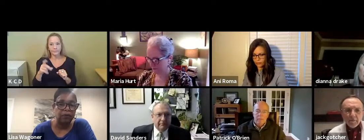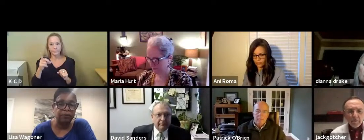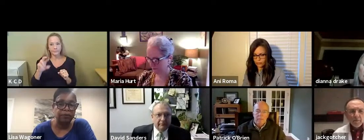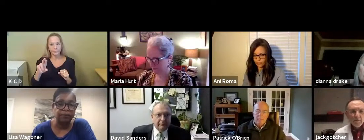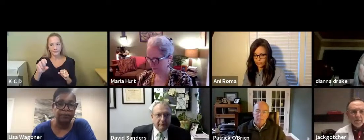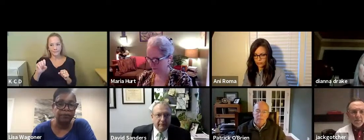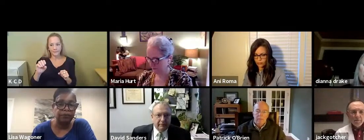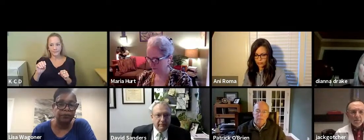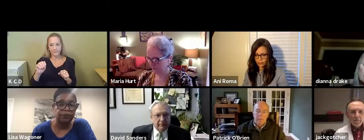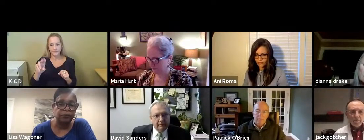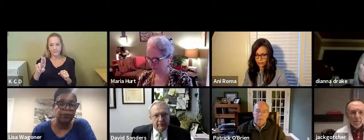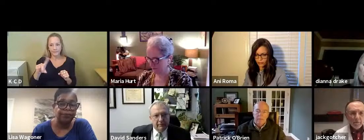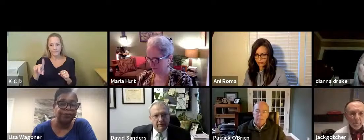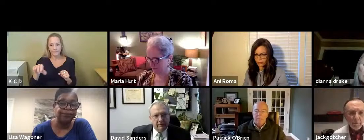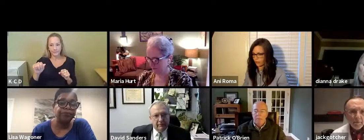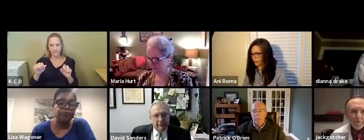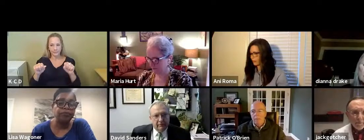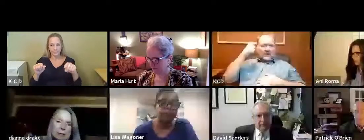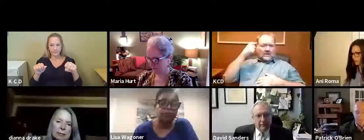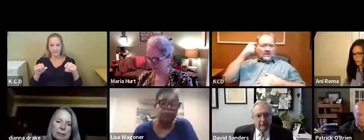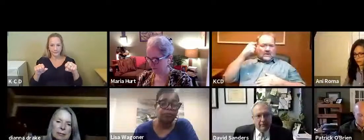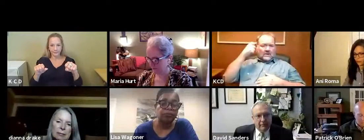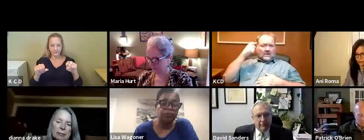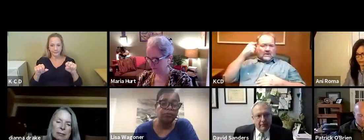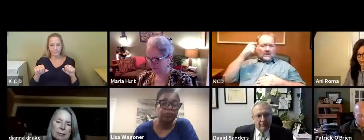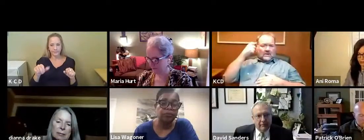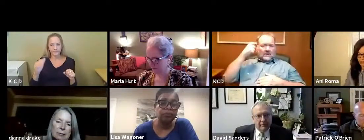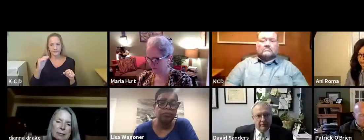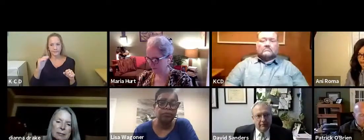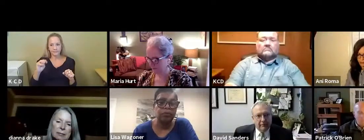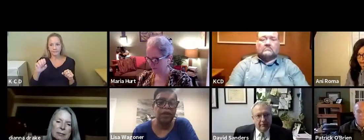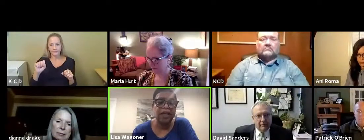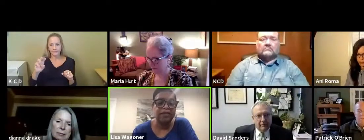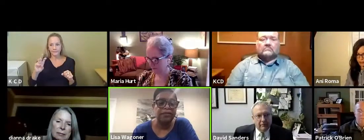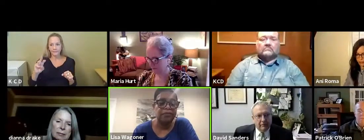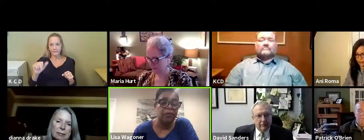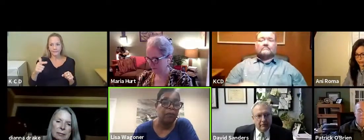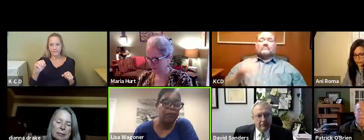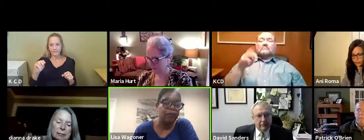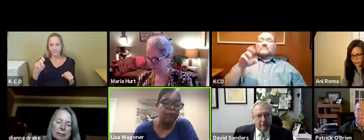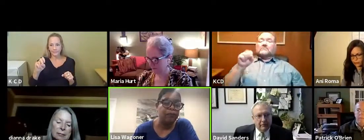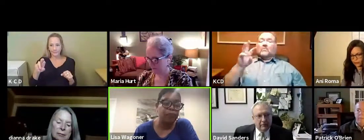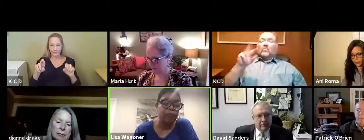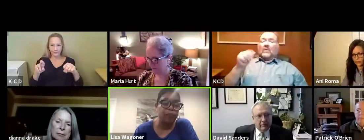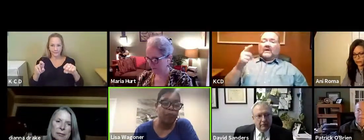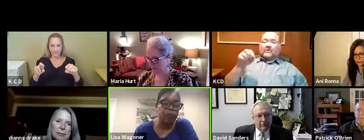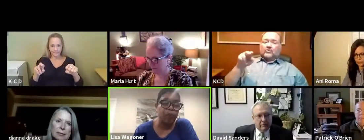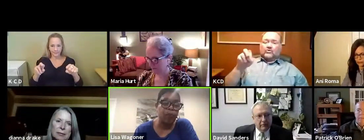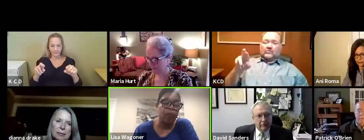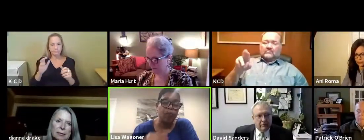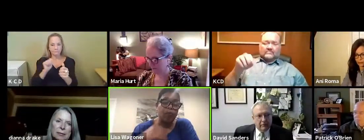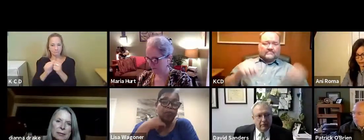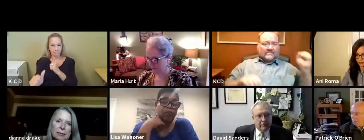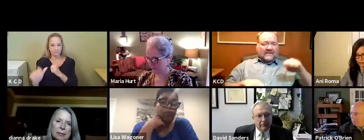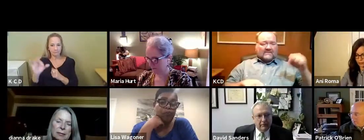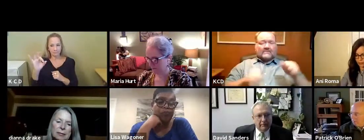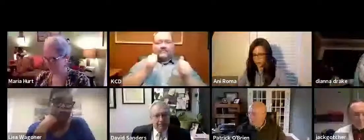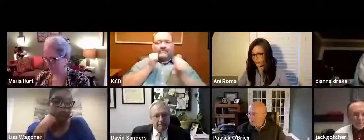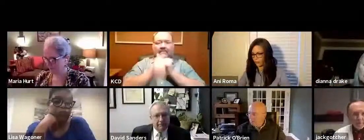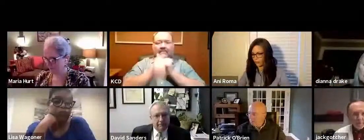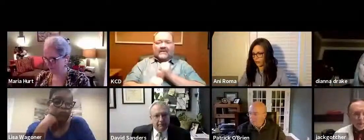Dr. Sousa, Yes. and Ms. Wagner. Yes. Passed